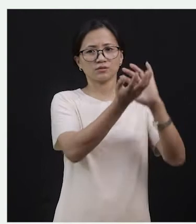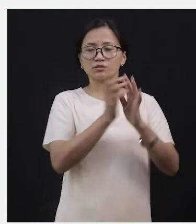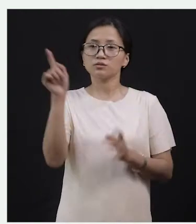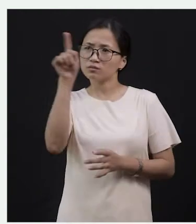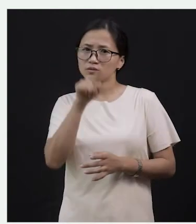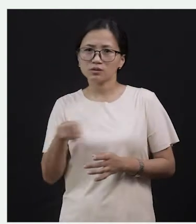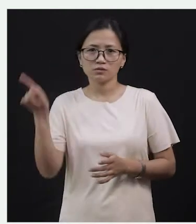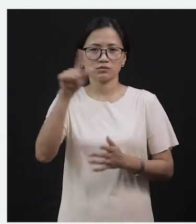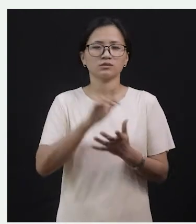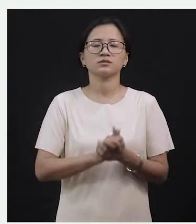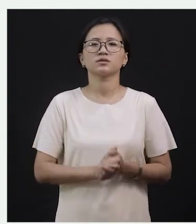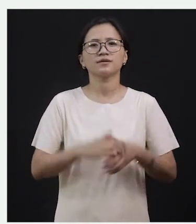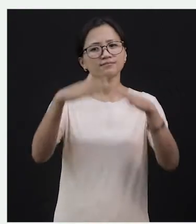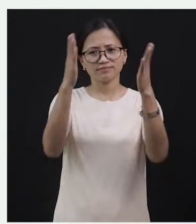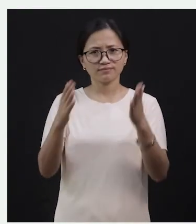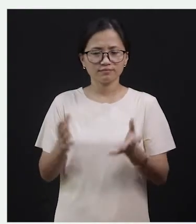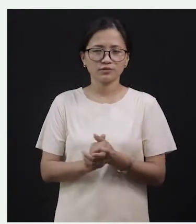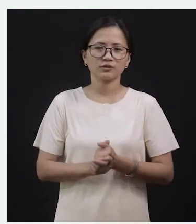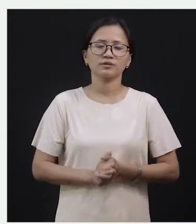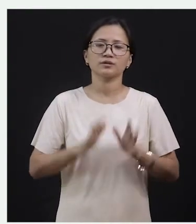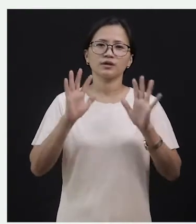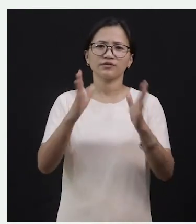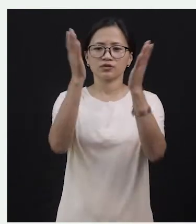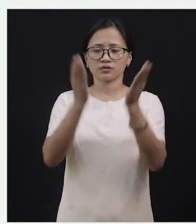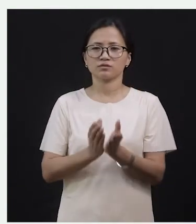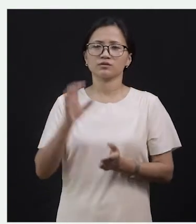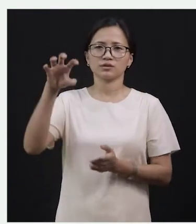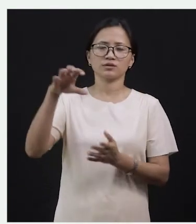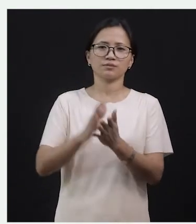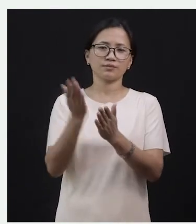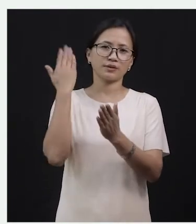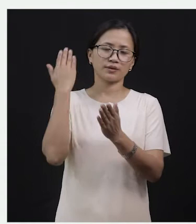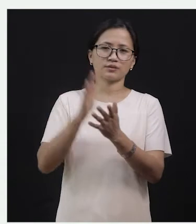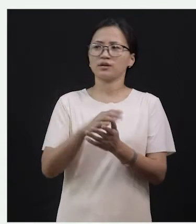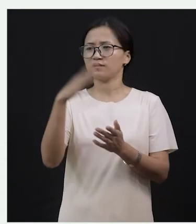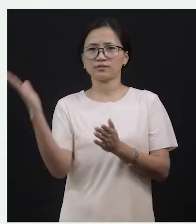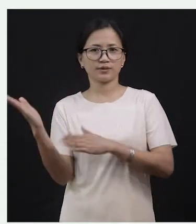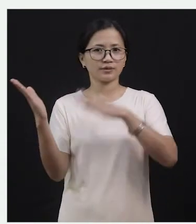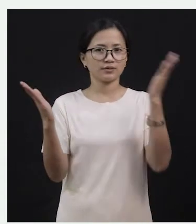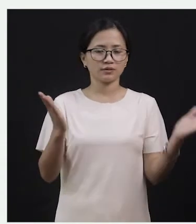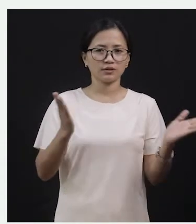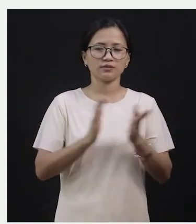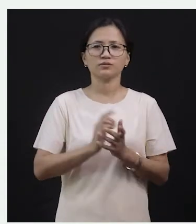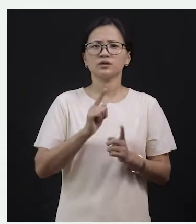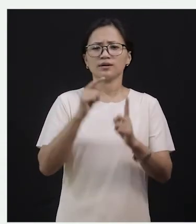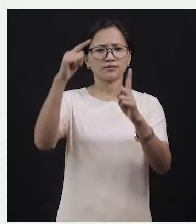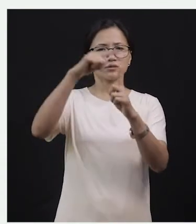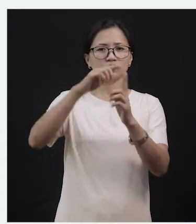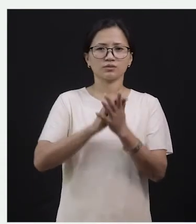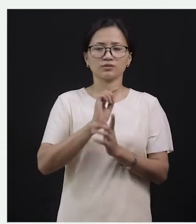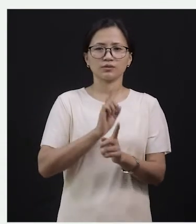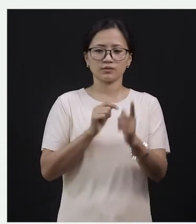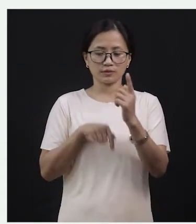spherical in shape, and it have countries at the back, towards the right, left, towards the top, and